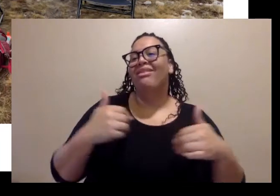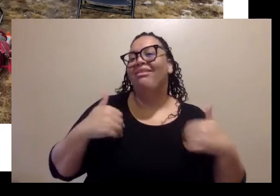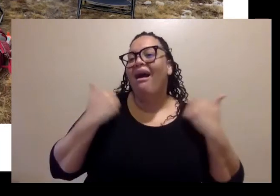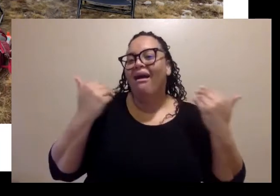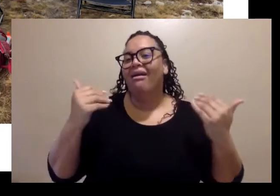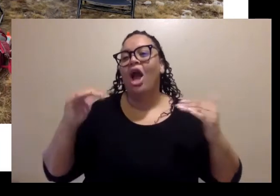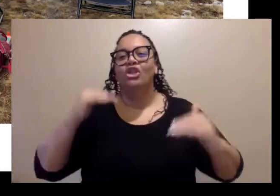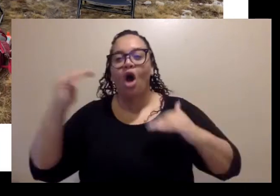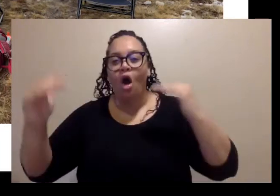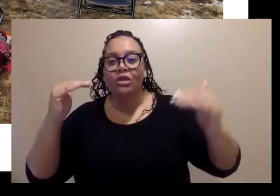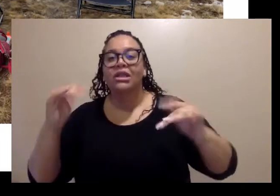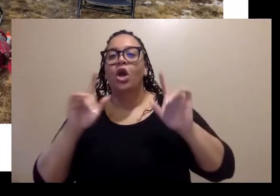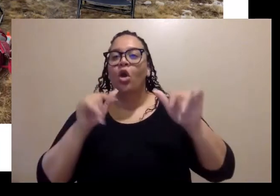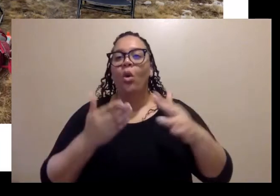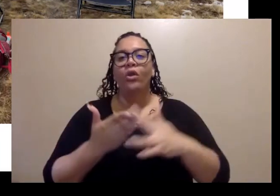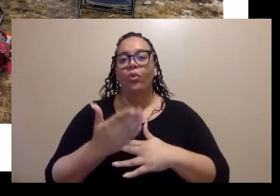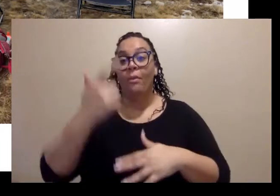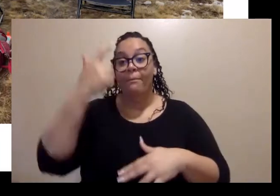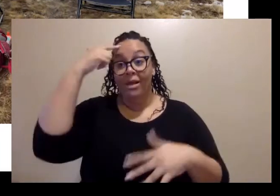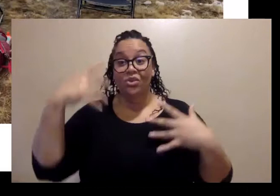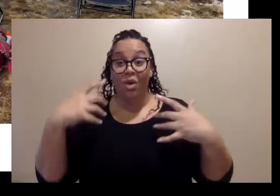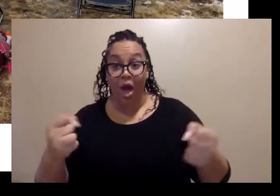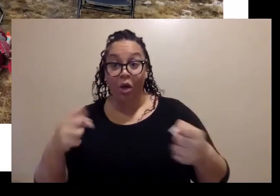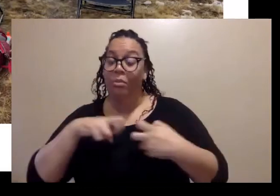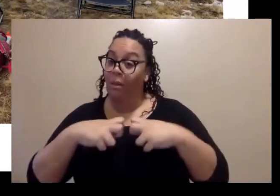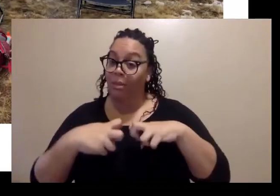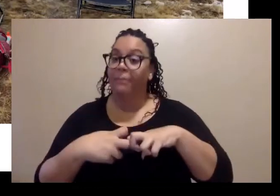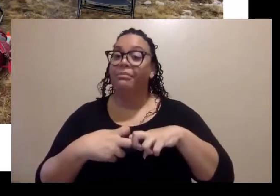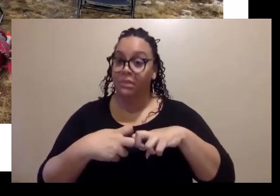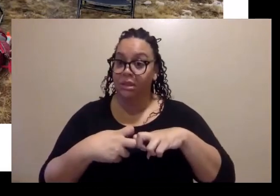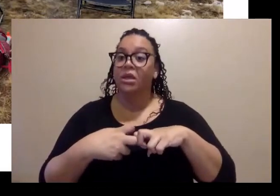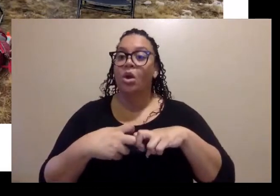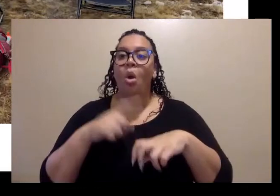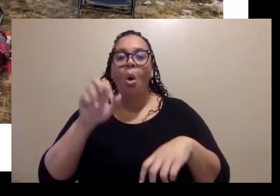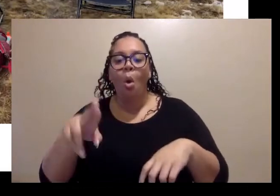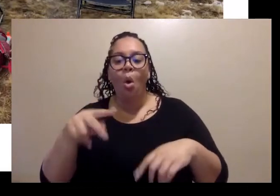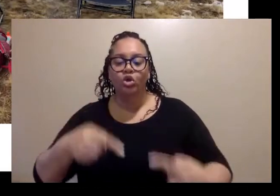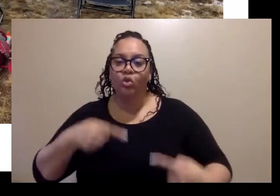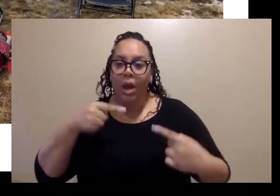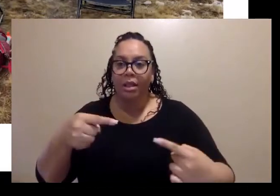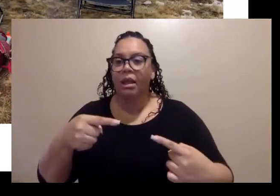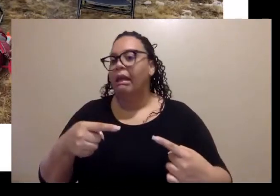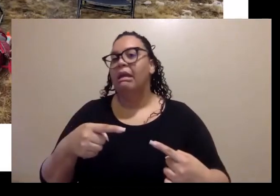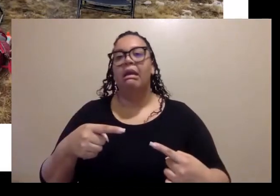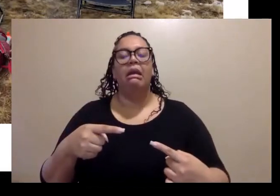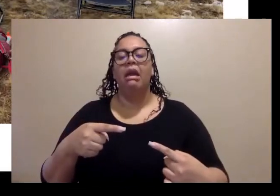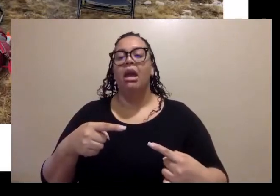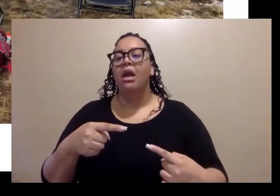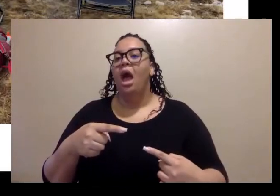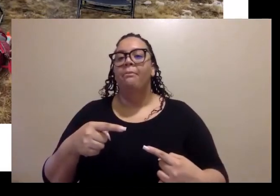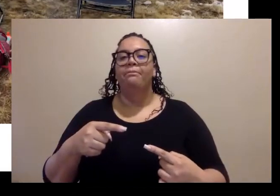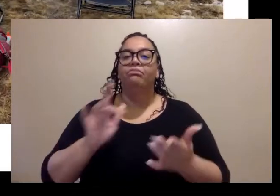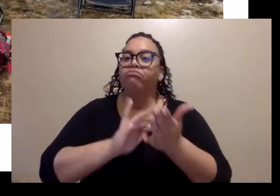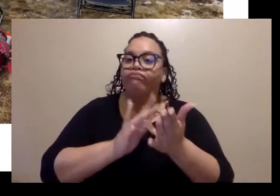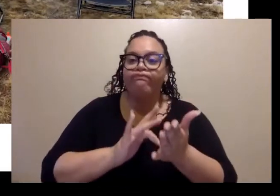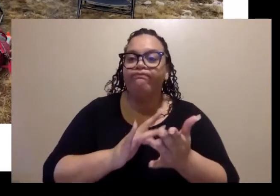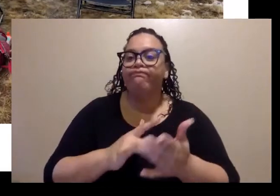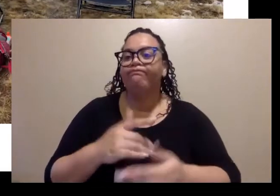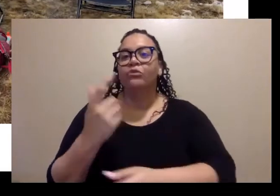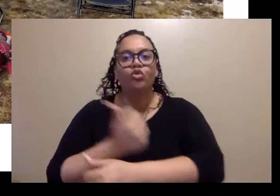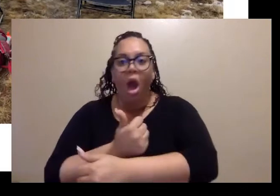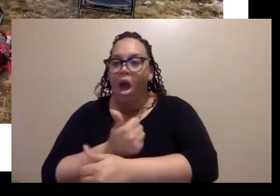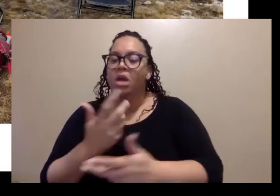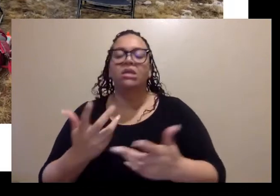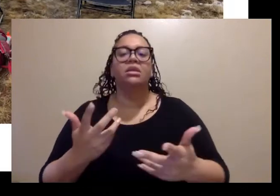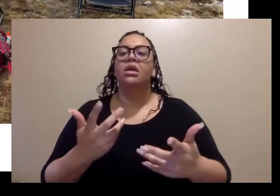are going through mental health issues, mental health illness, or struggling, or substance abuse, needing some